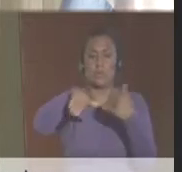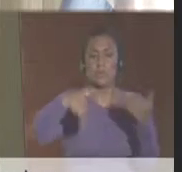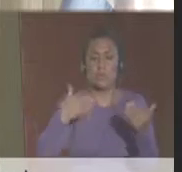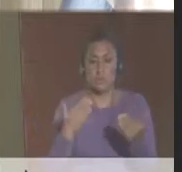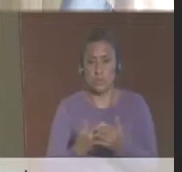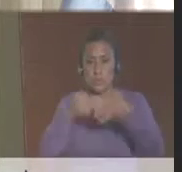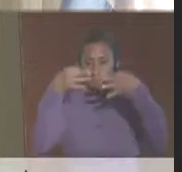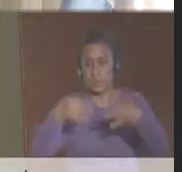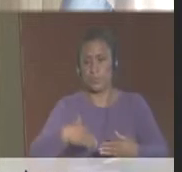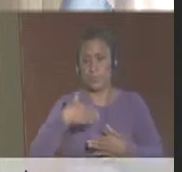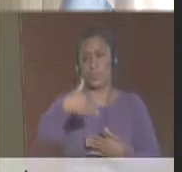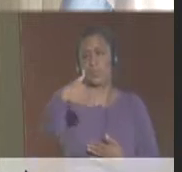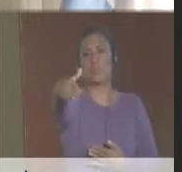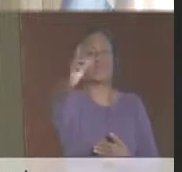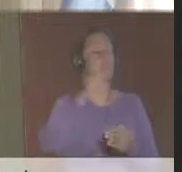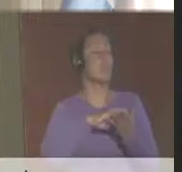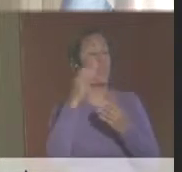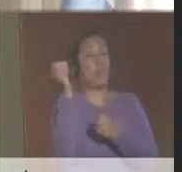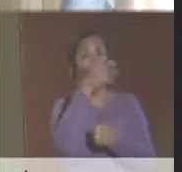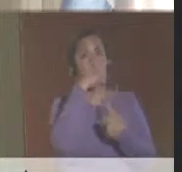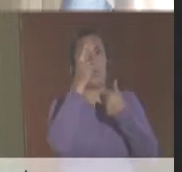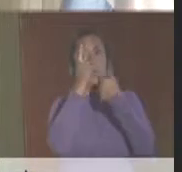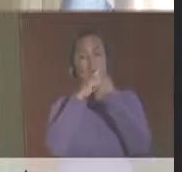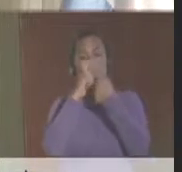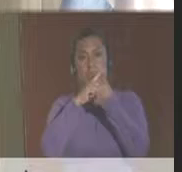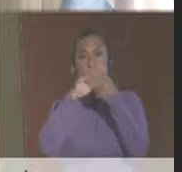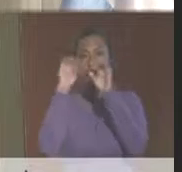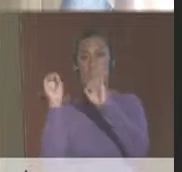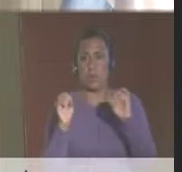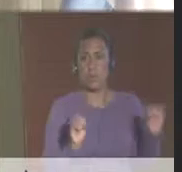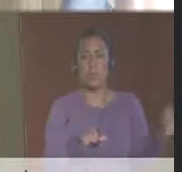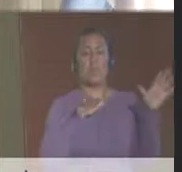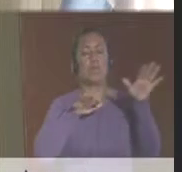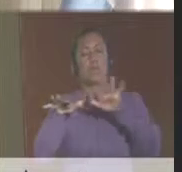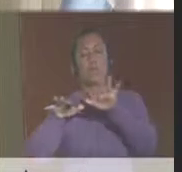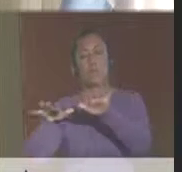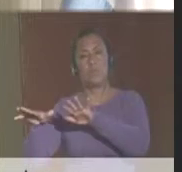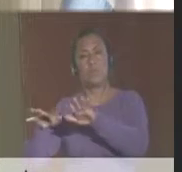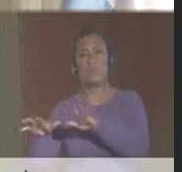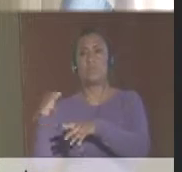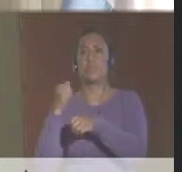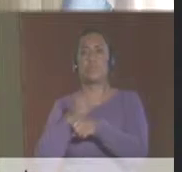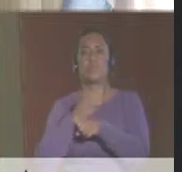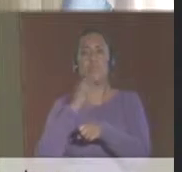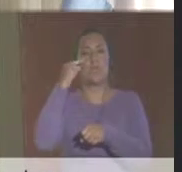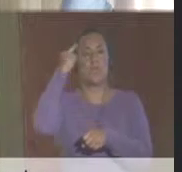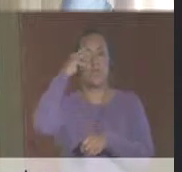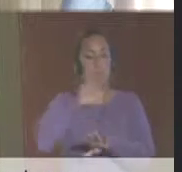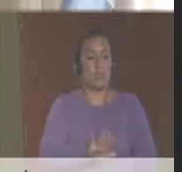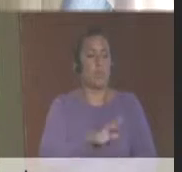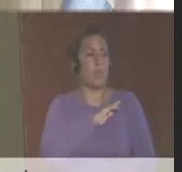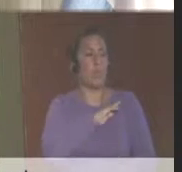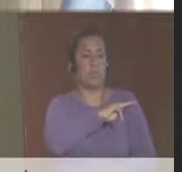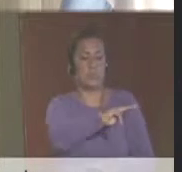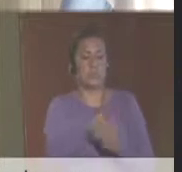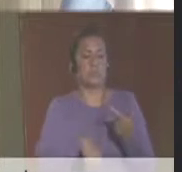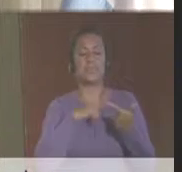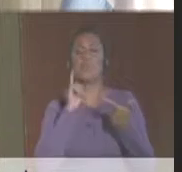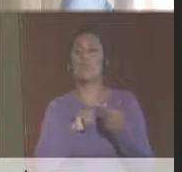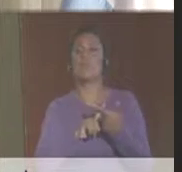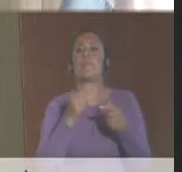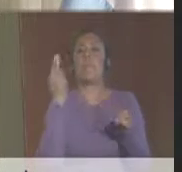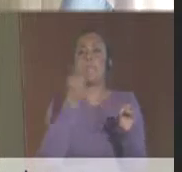effort in all of these, involving all of these areas. First of all, the one relates to organization and coordination of the local government